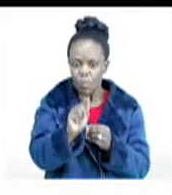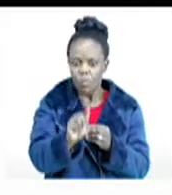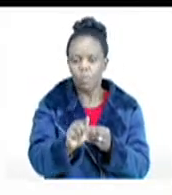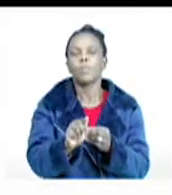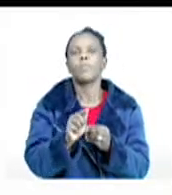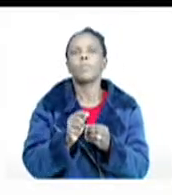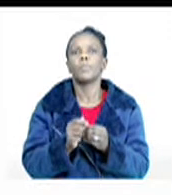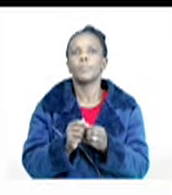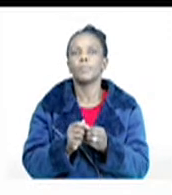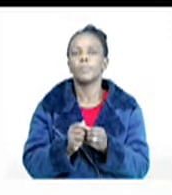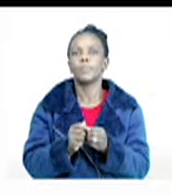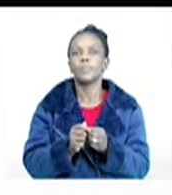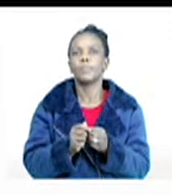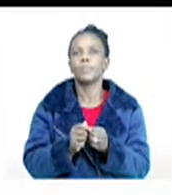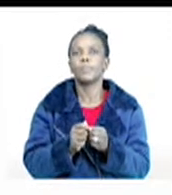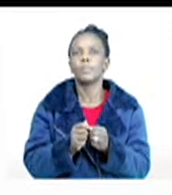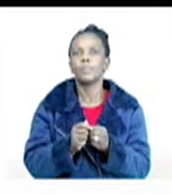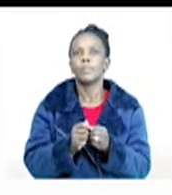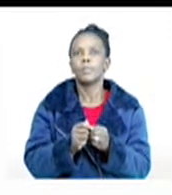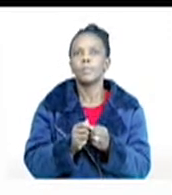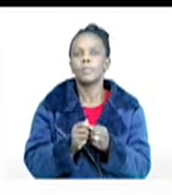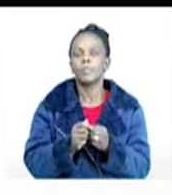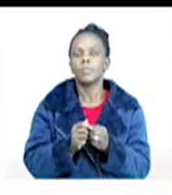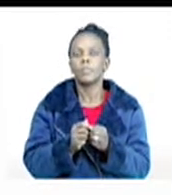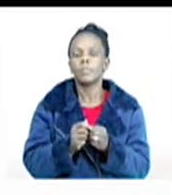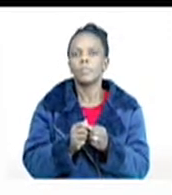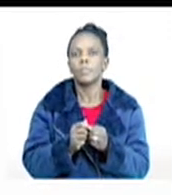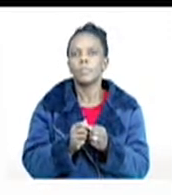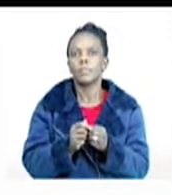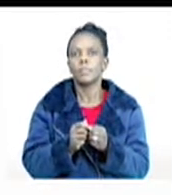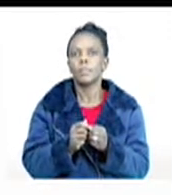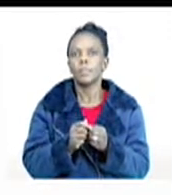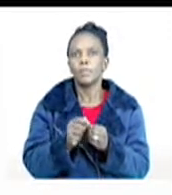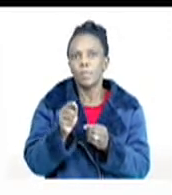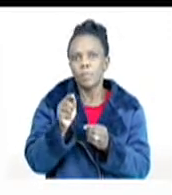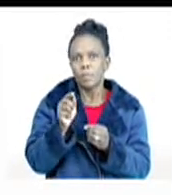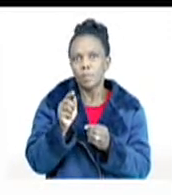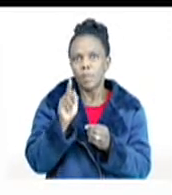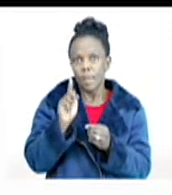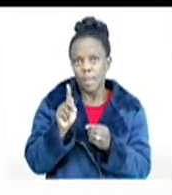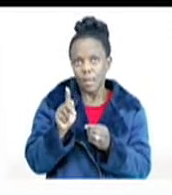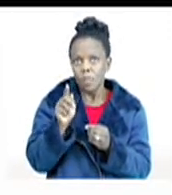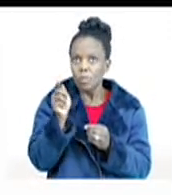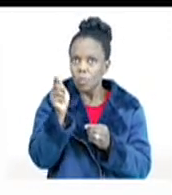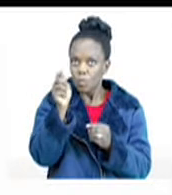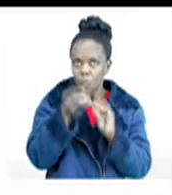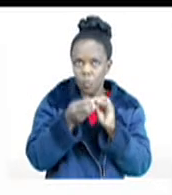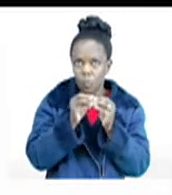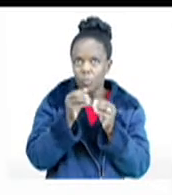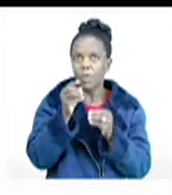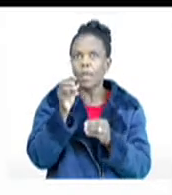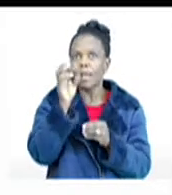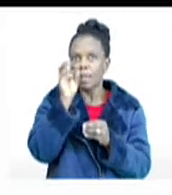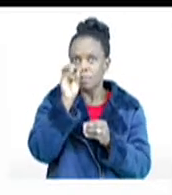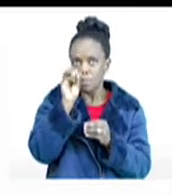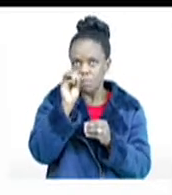done. Then I'd like you to draw the number 0. And remember, it is nice